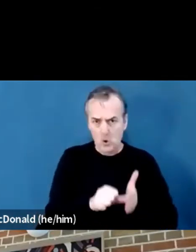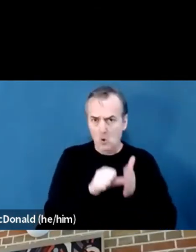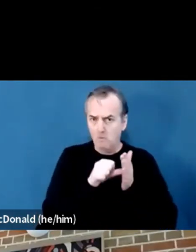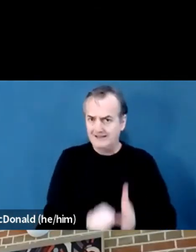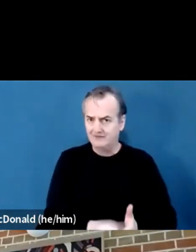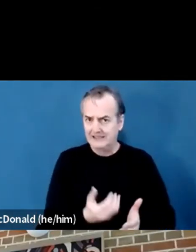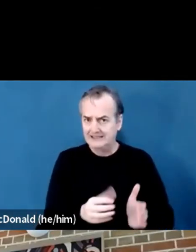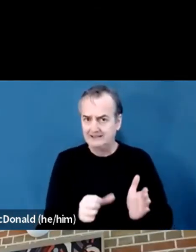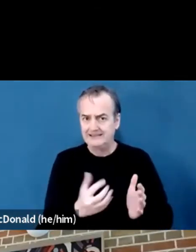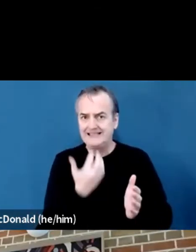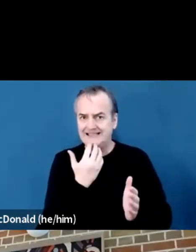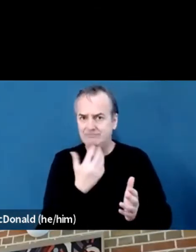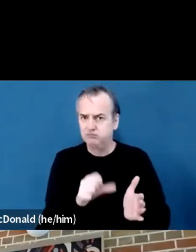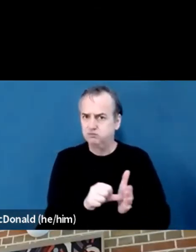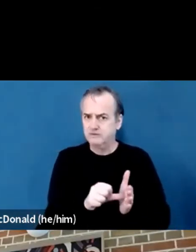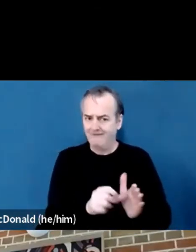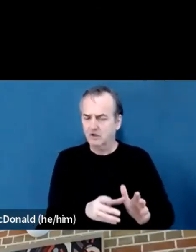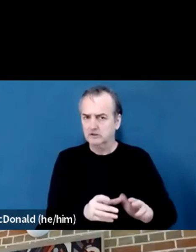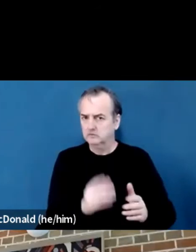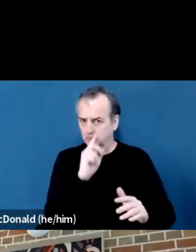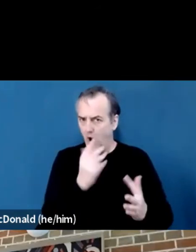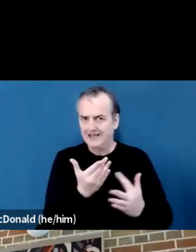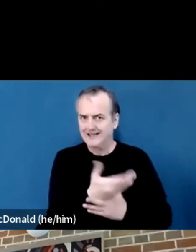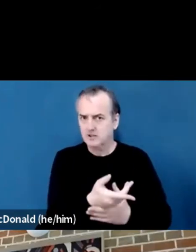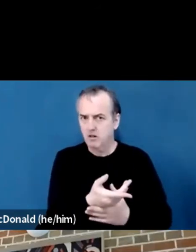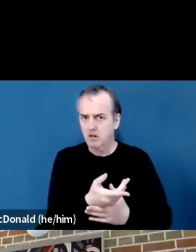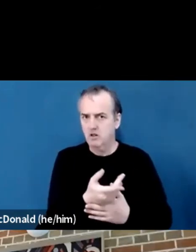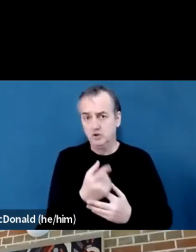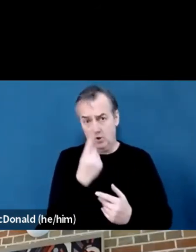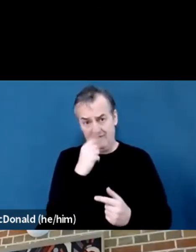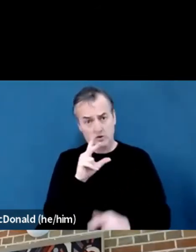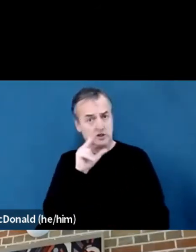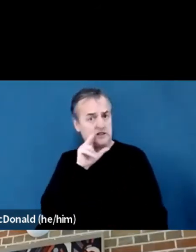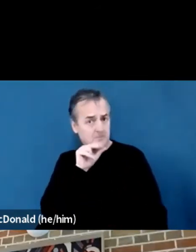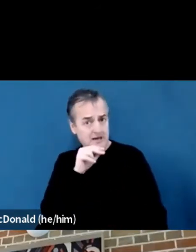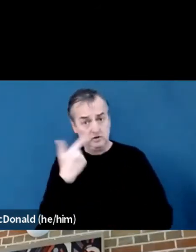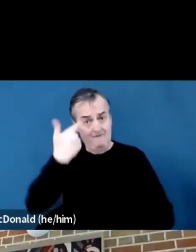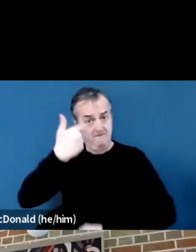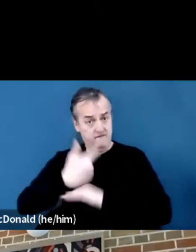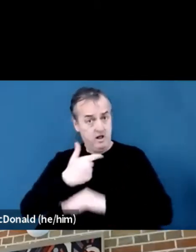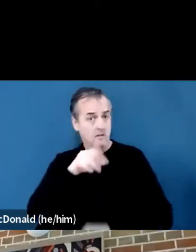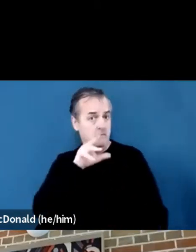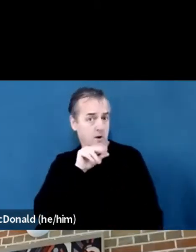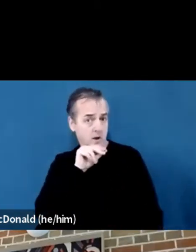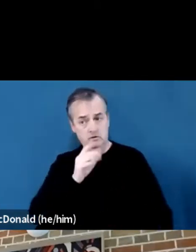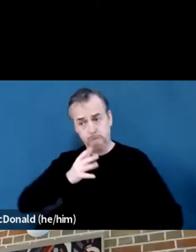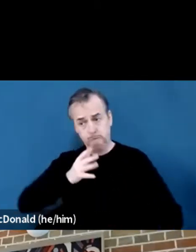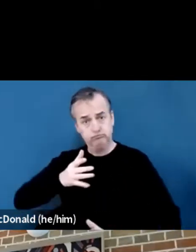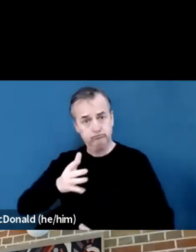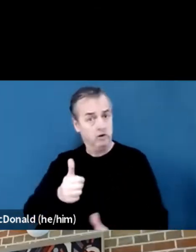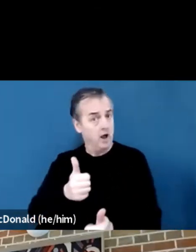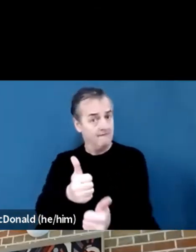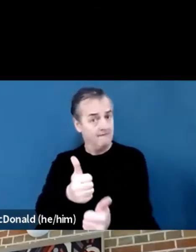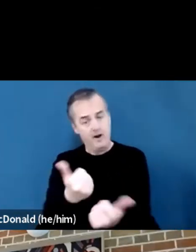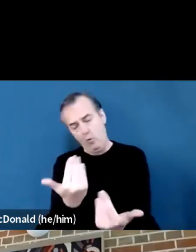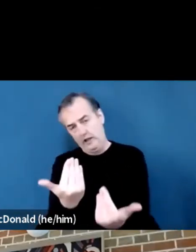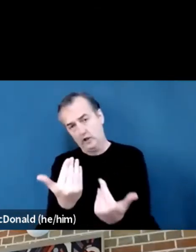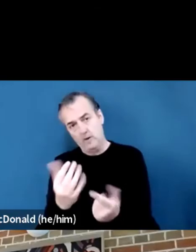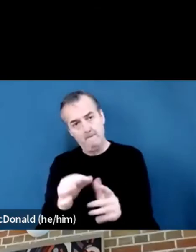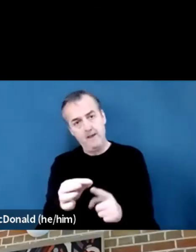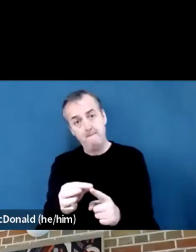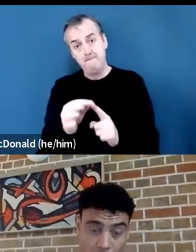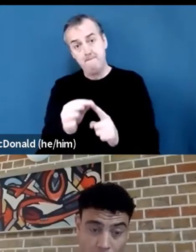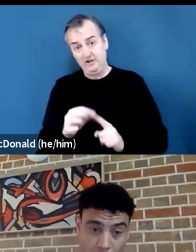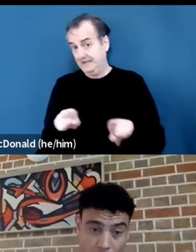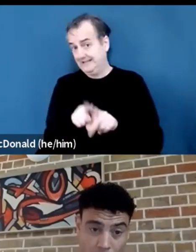find kind of condensing your ideas into 500 words too difficult, or it's an obstacle to you applying, then we welcome those video